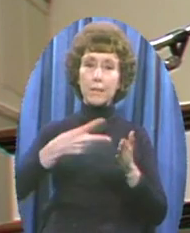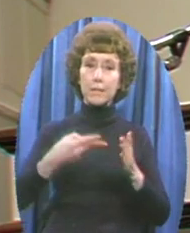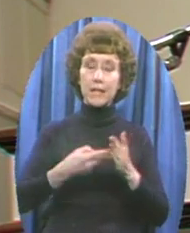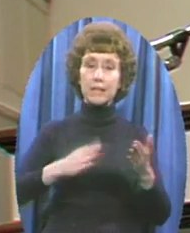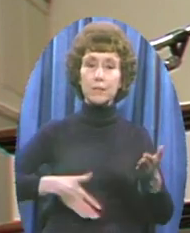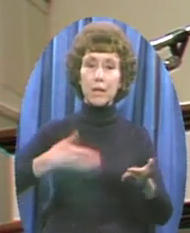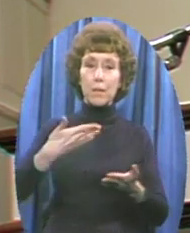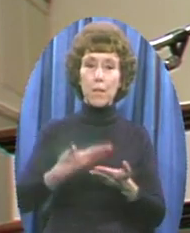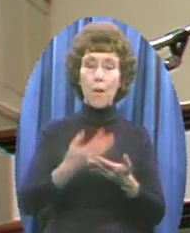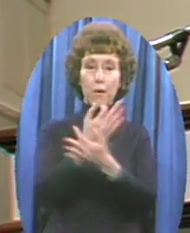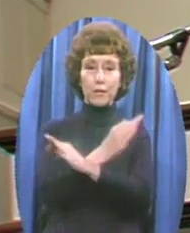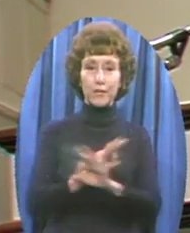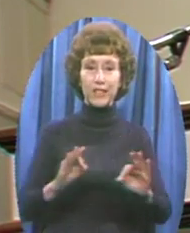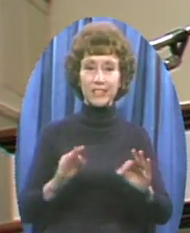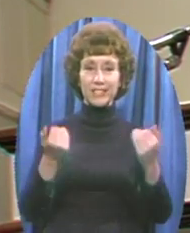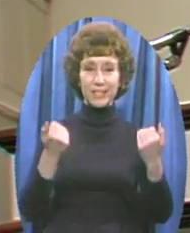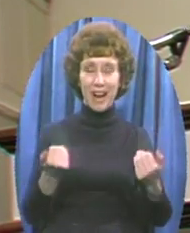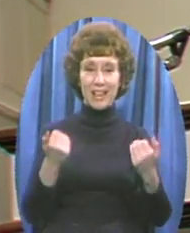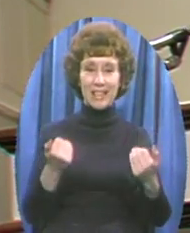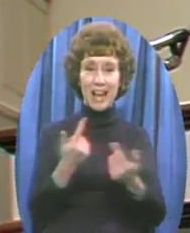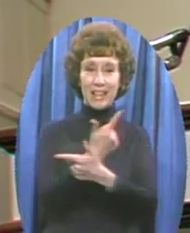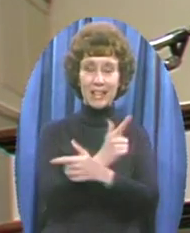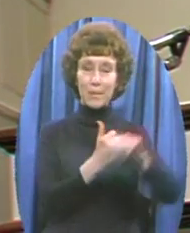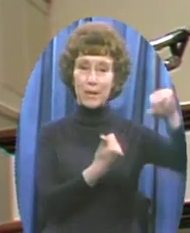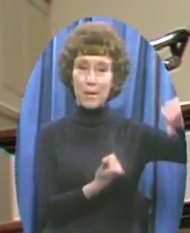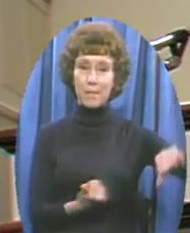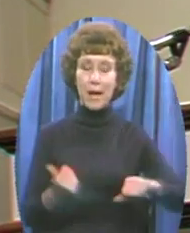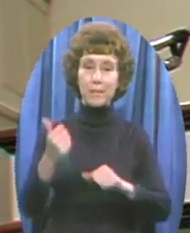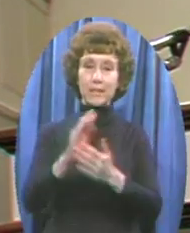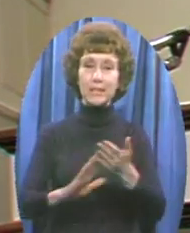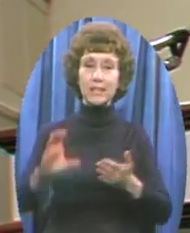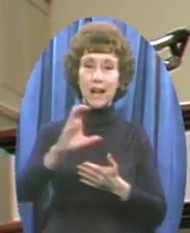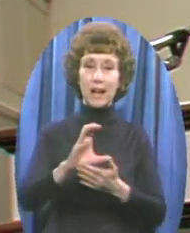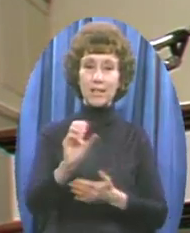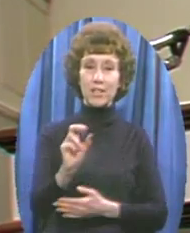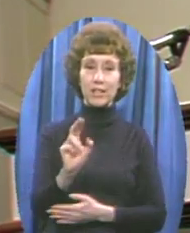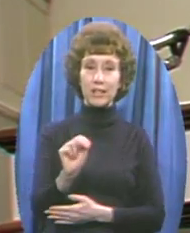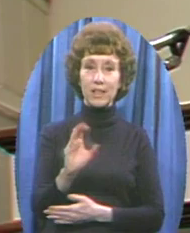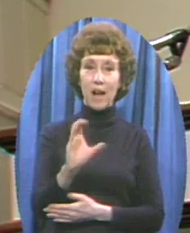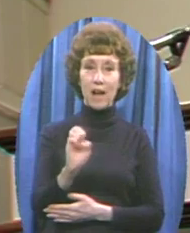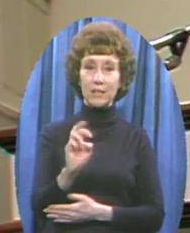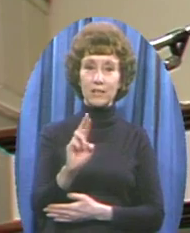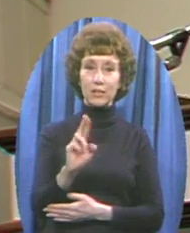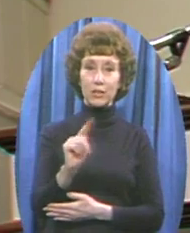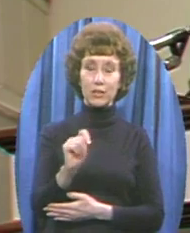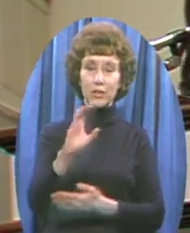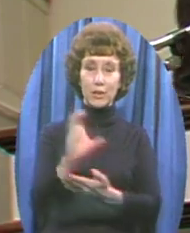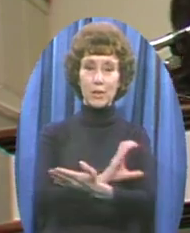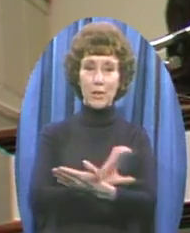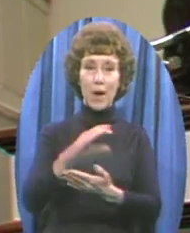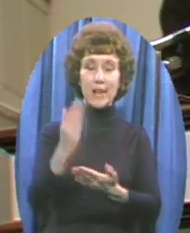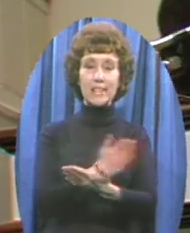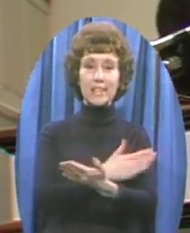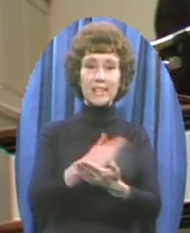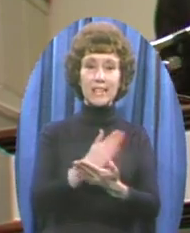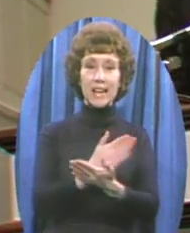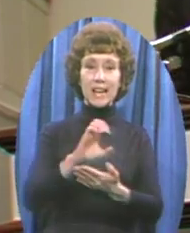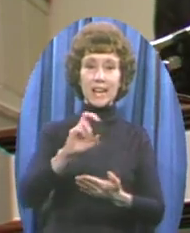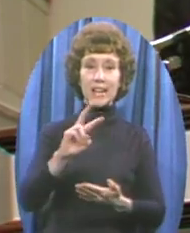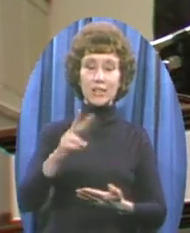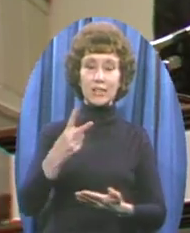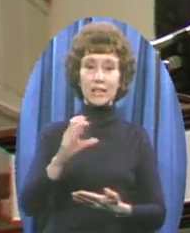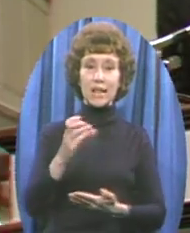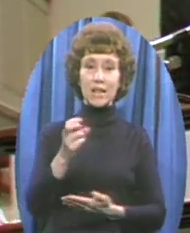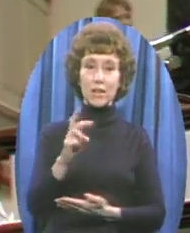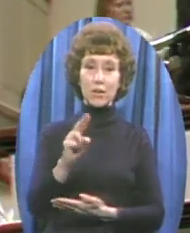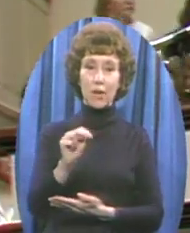the Liberty Baptist College Concert Choir, led by Mr. Kemrenus, sings 2 Chronicles